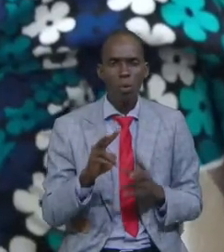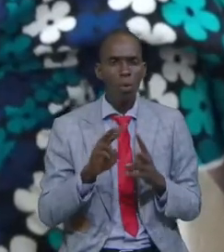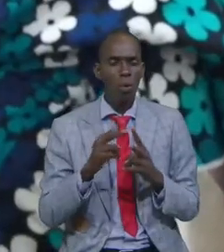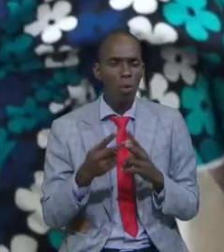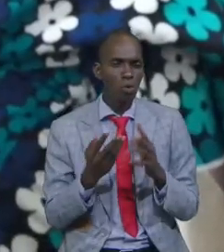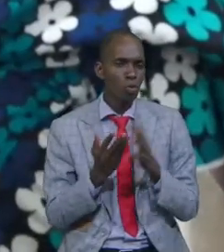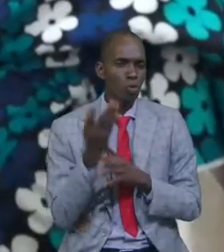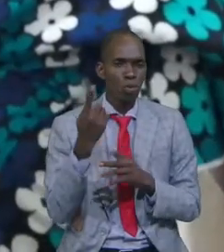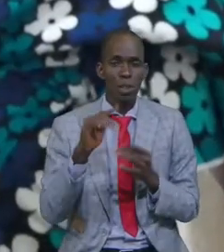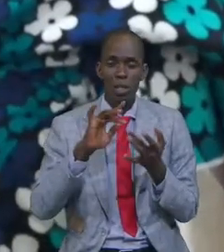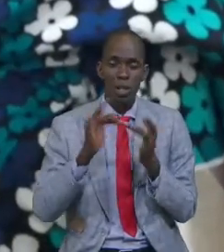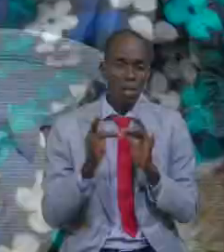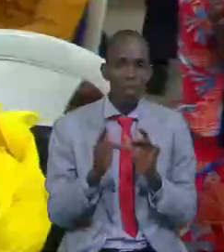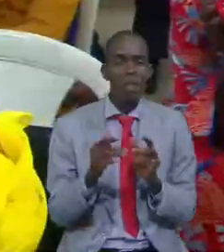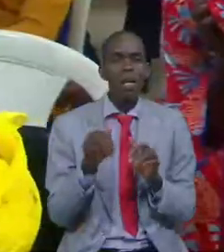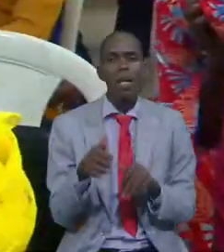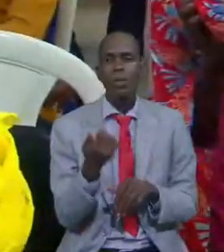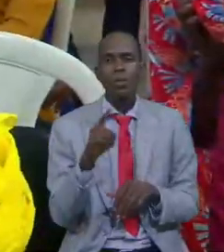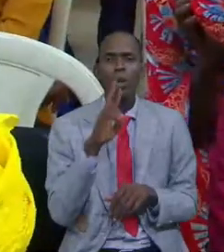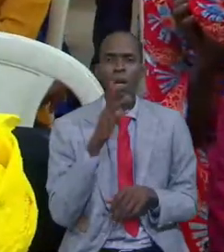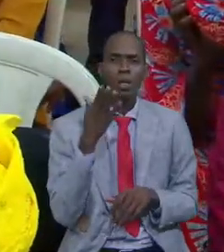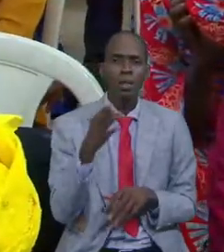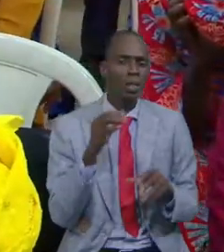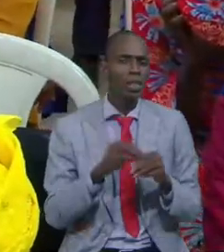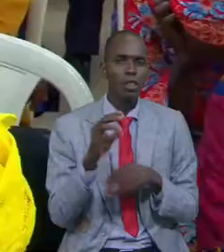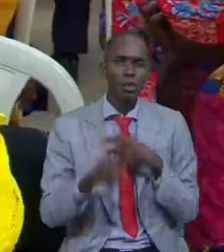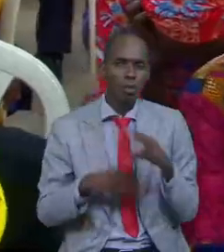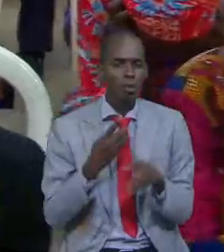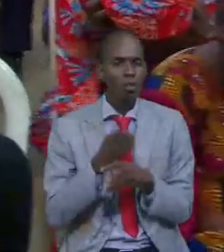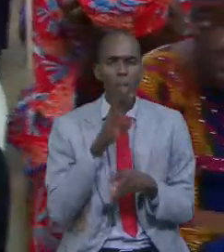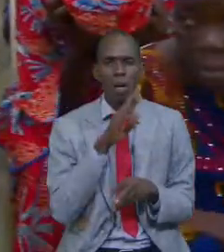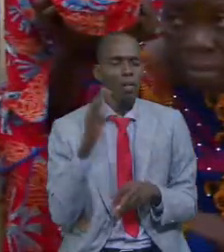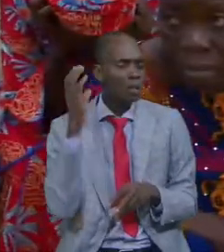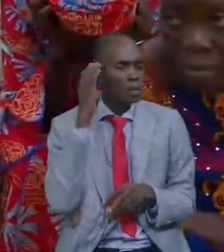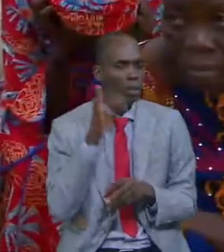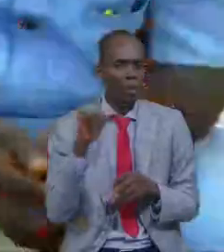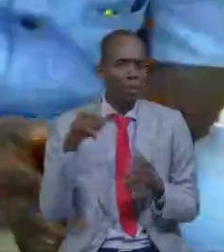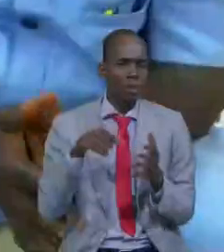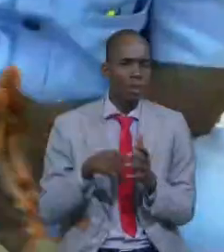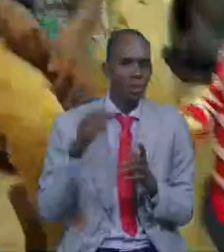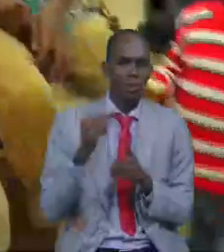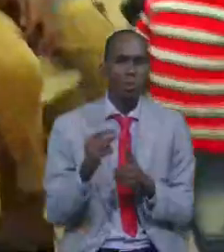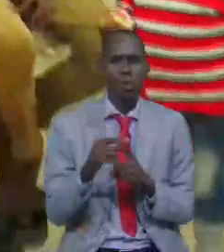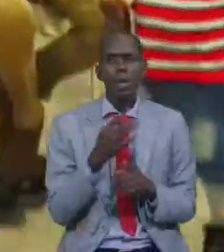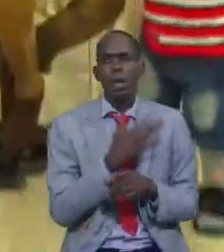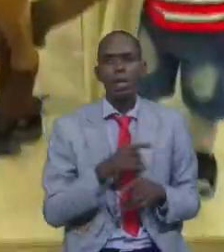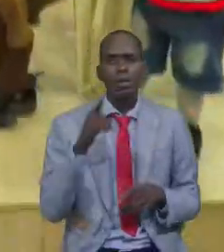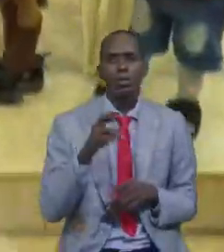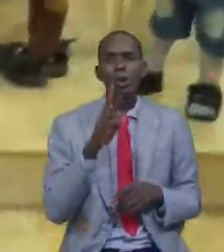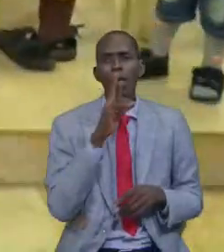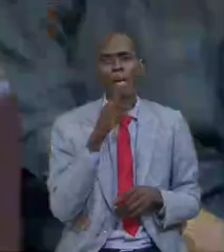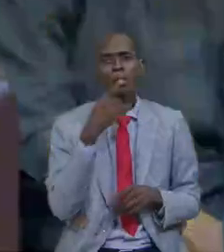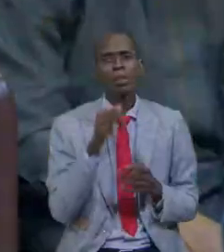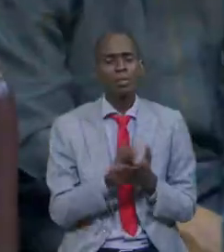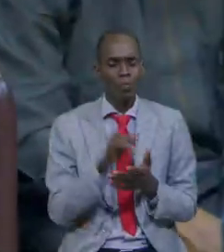online, anywhere you are in any country, and you are hearing this message, and you say, this is my night